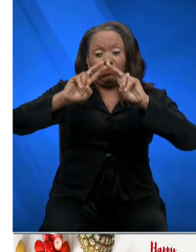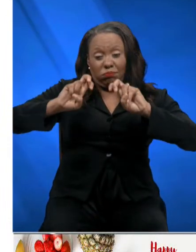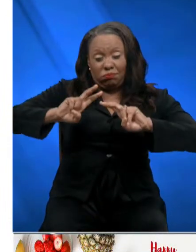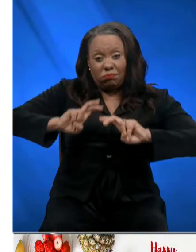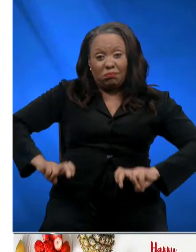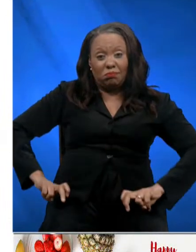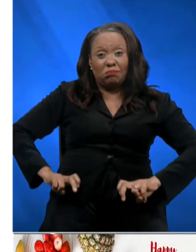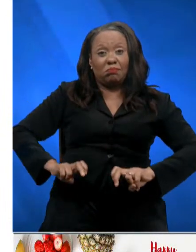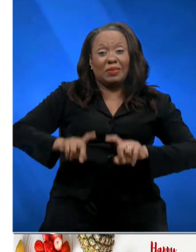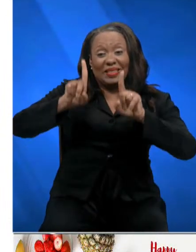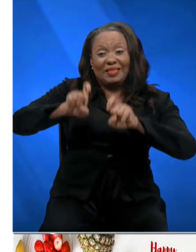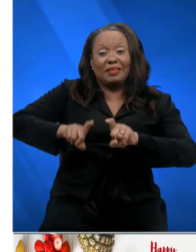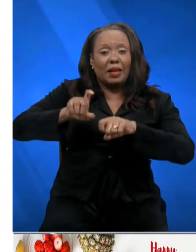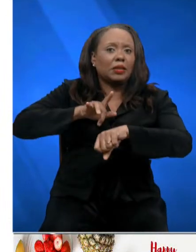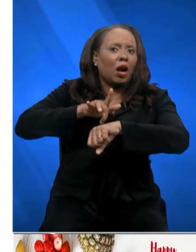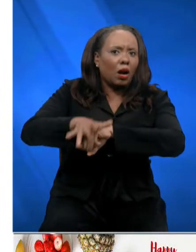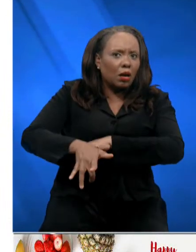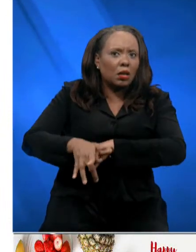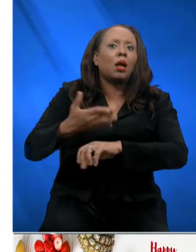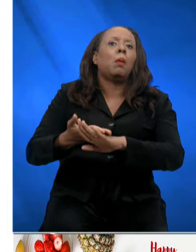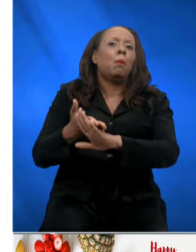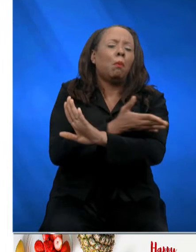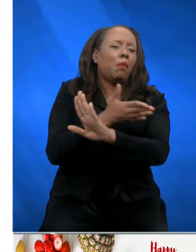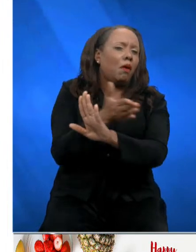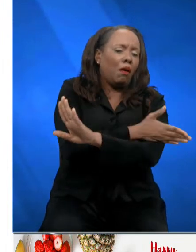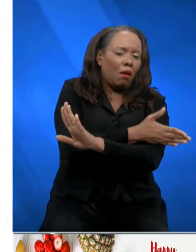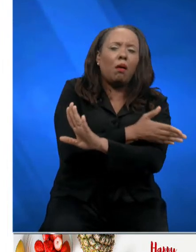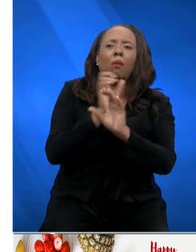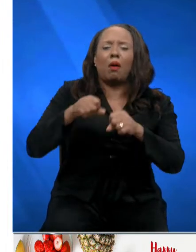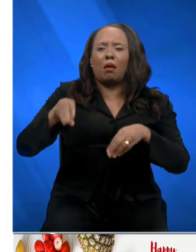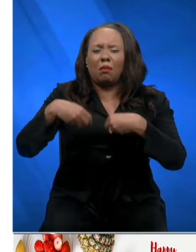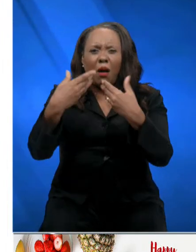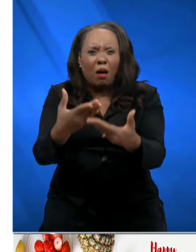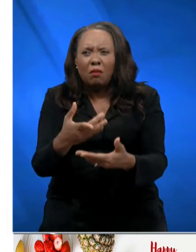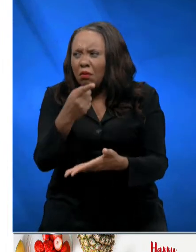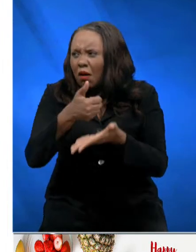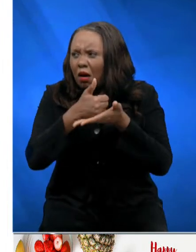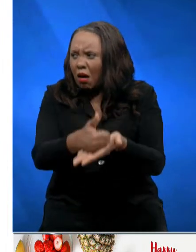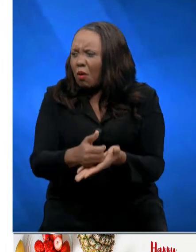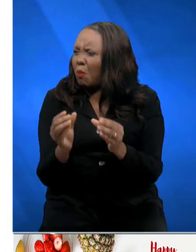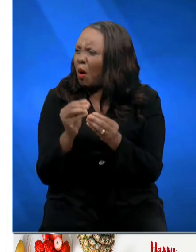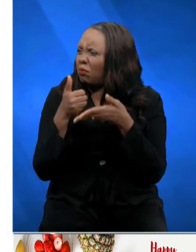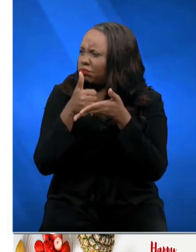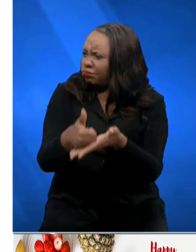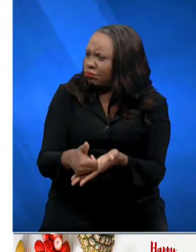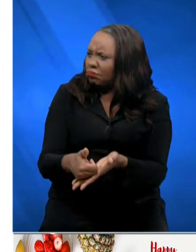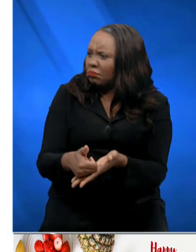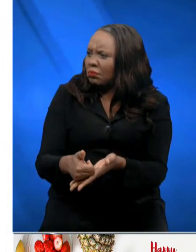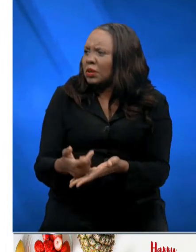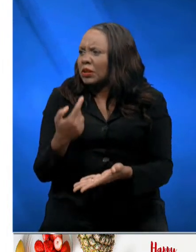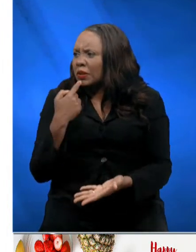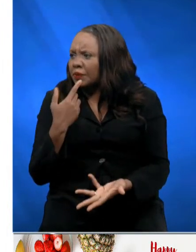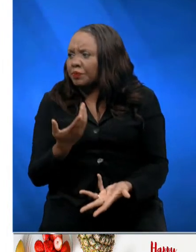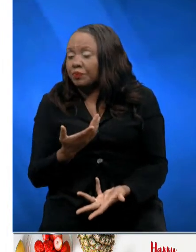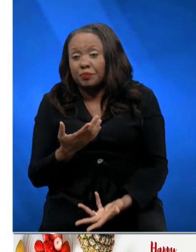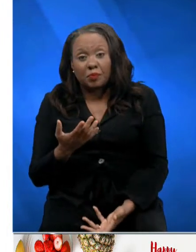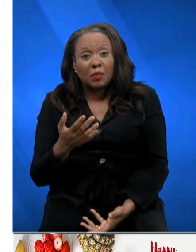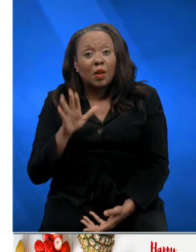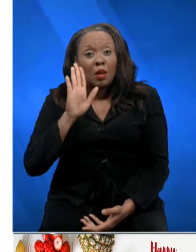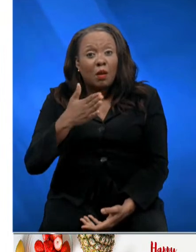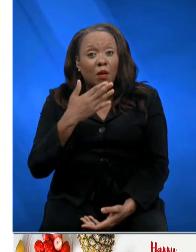before it reaches that stage, where we can offer treatment and we can say to patients, okay, we have something that we can do for